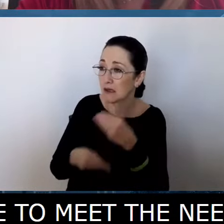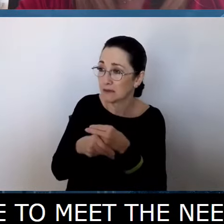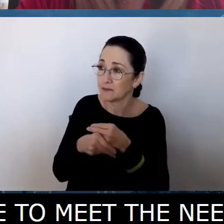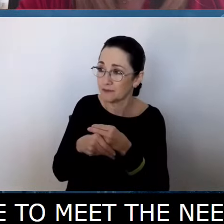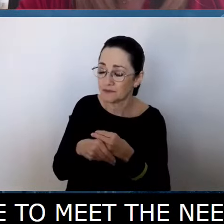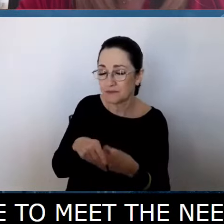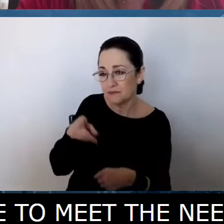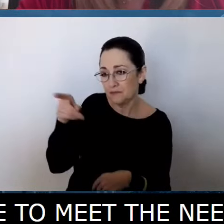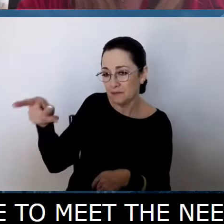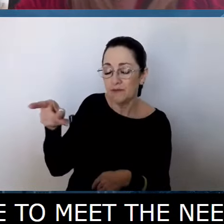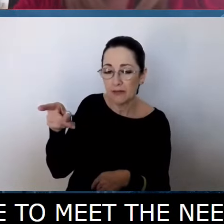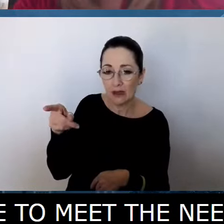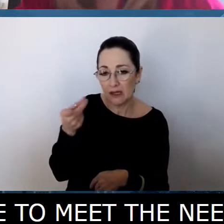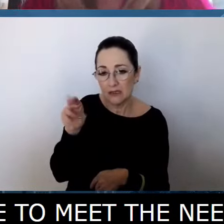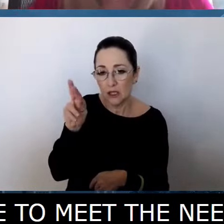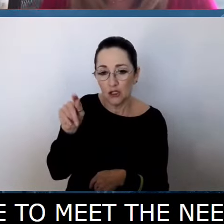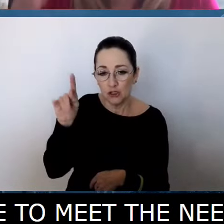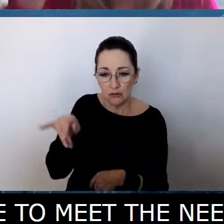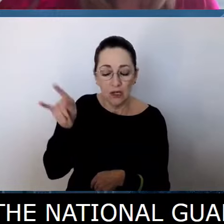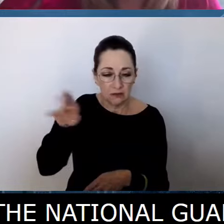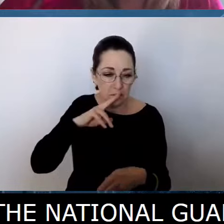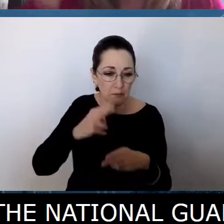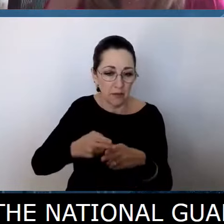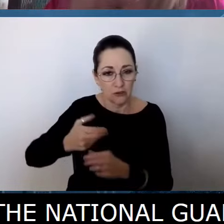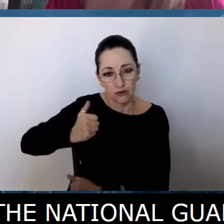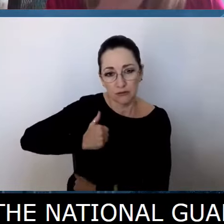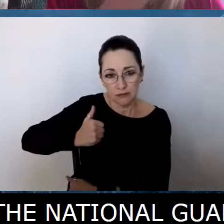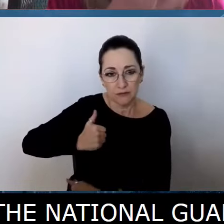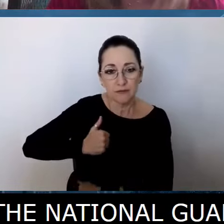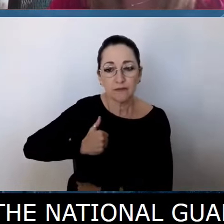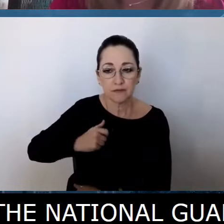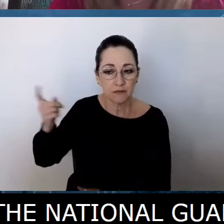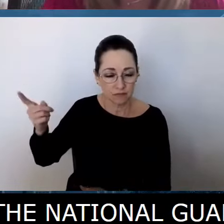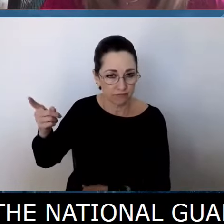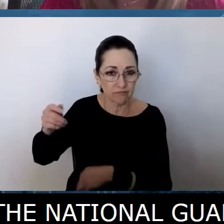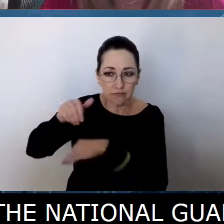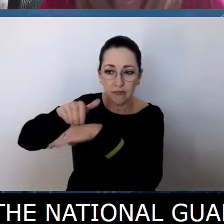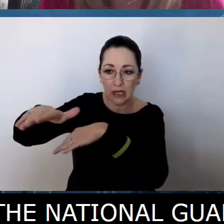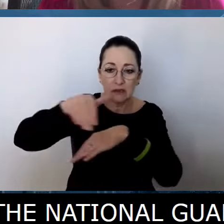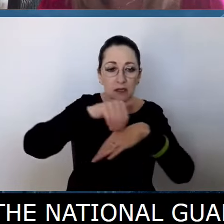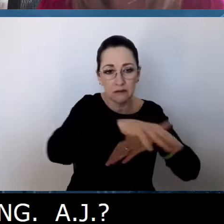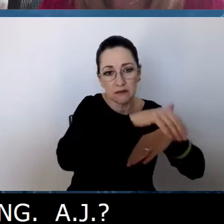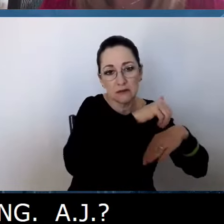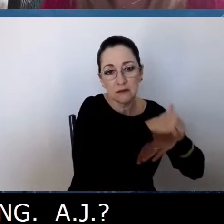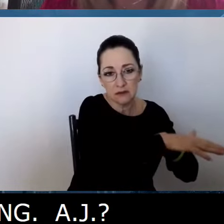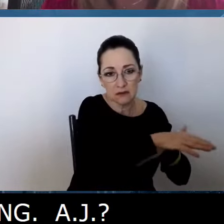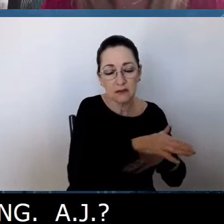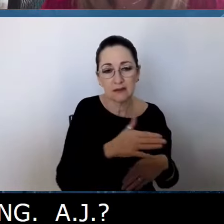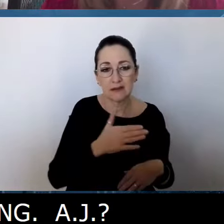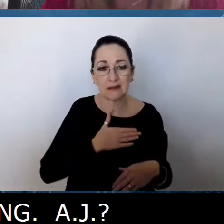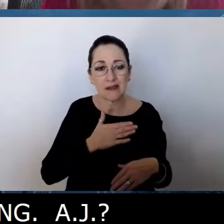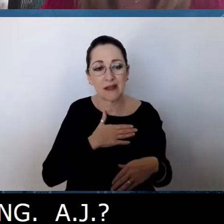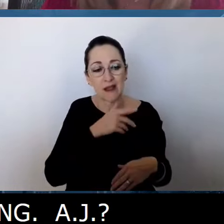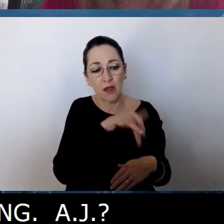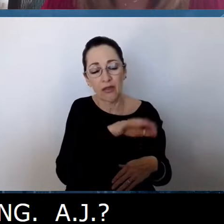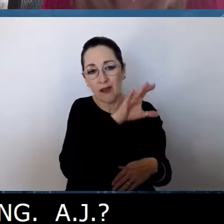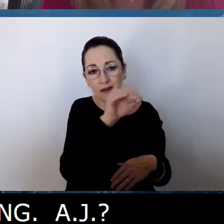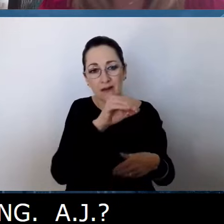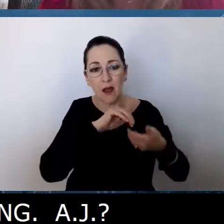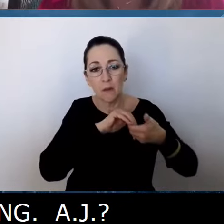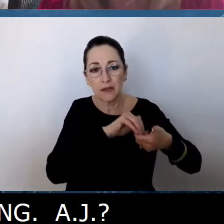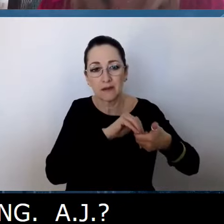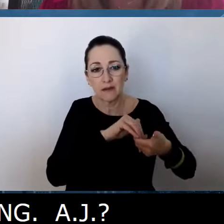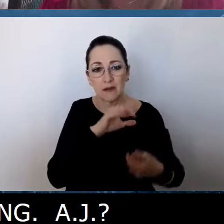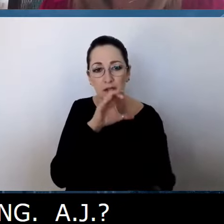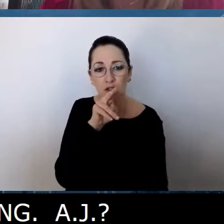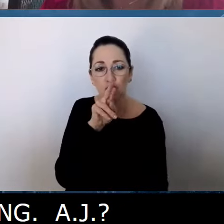Guard point. They have been a great backstop and, force multiplier. Our partner Curative has, I'll tell